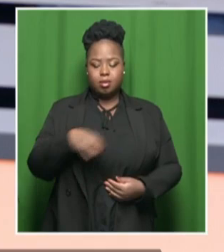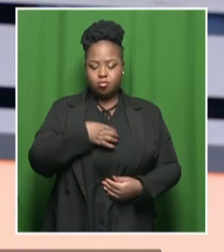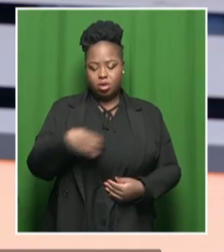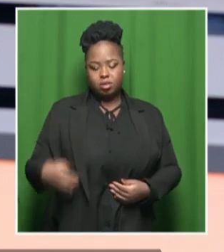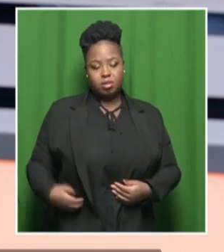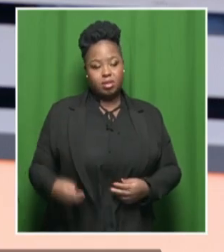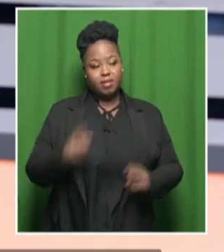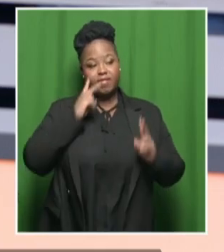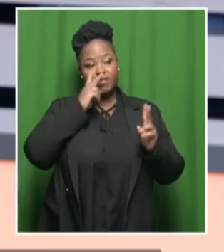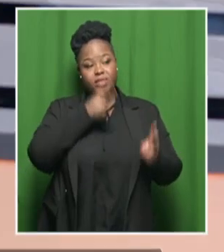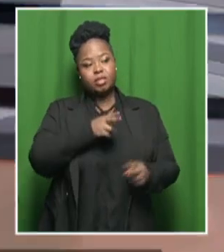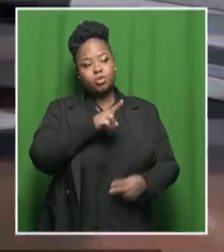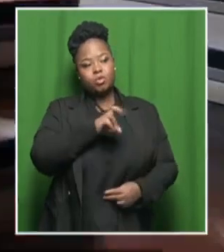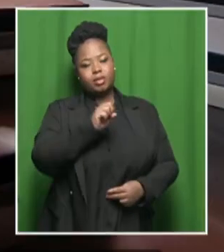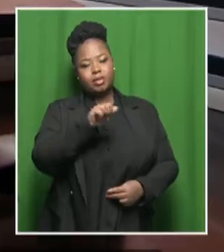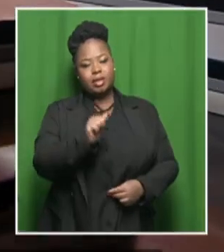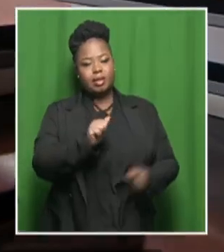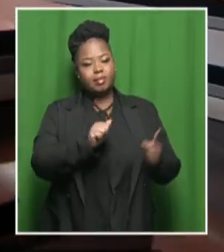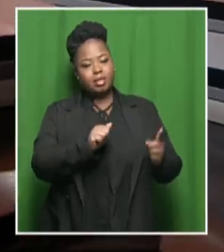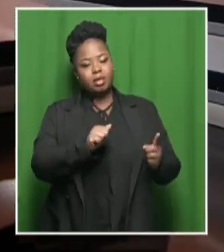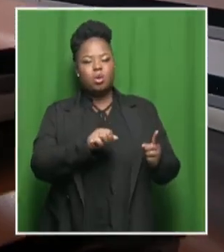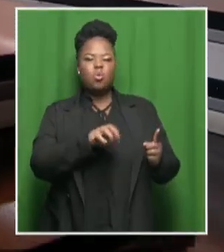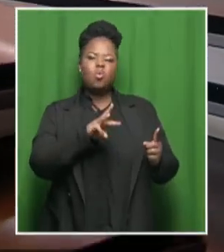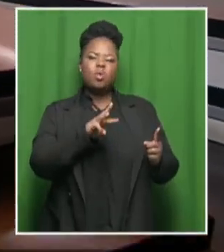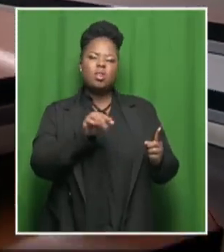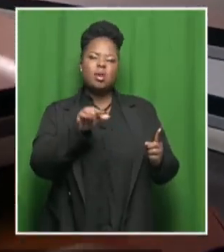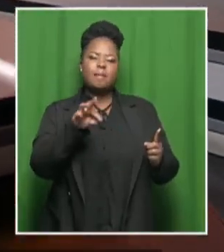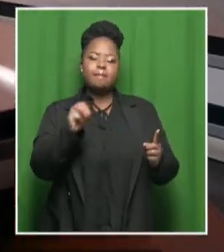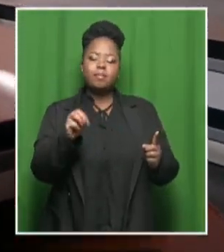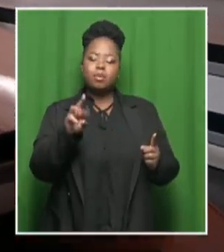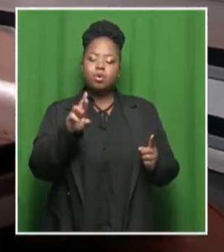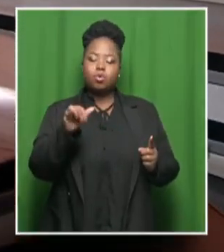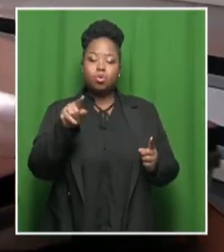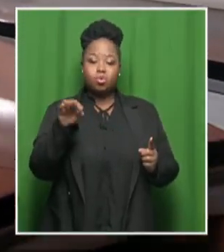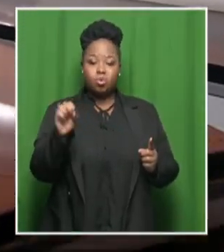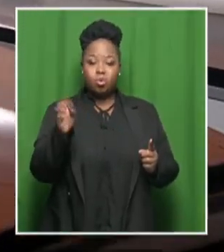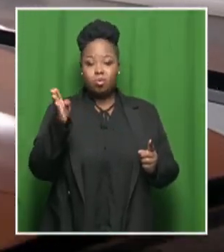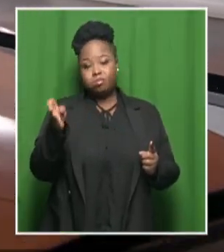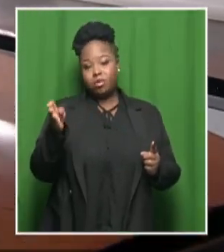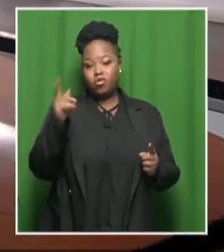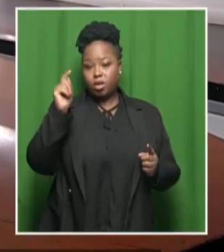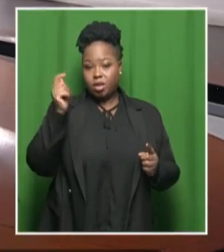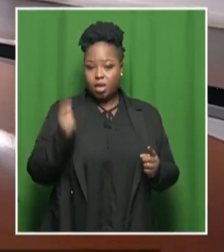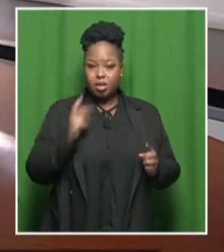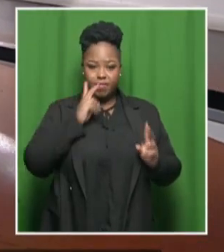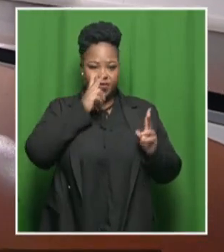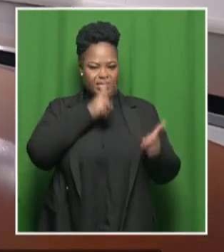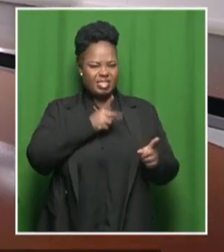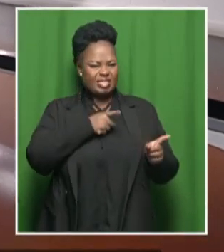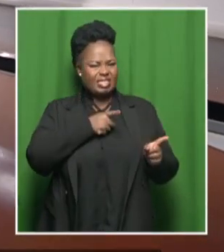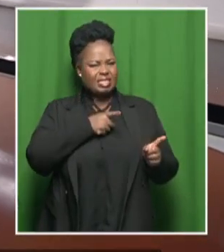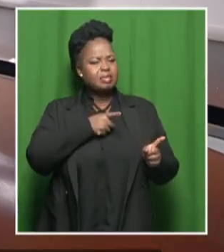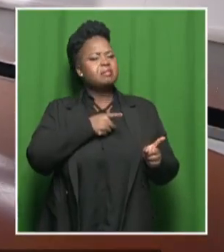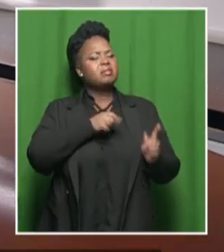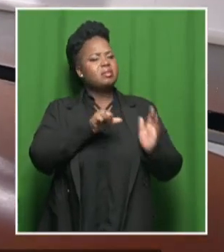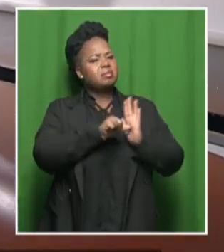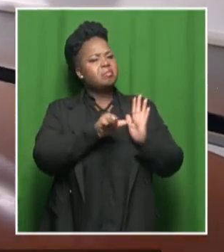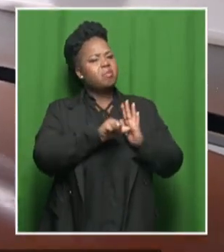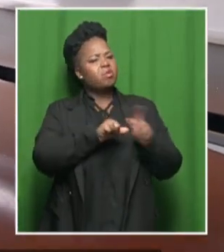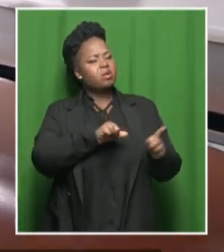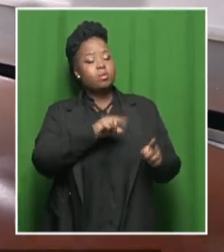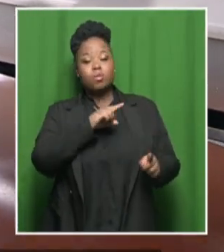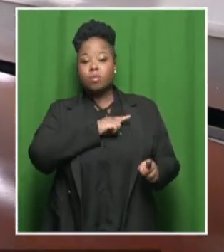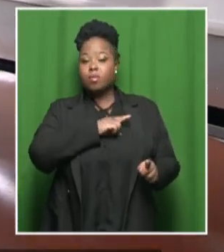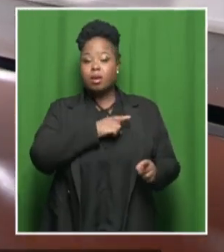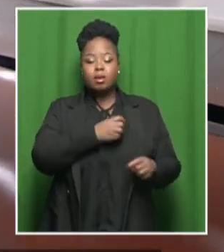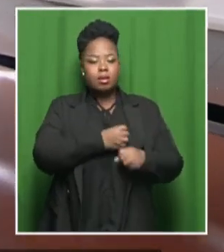We're seeing William Ruto there, the president. This is a very historic visit for many reasons, because we haven't seen something like this